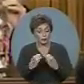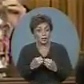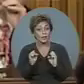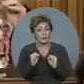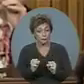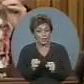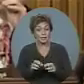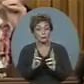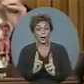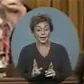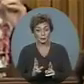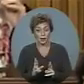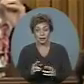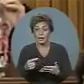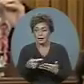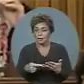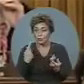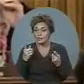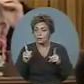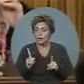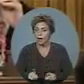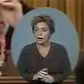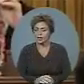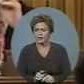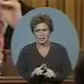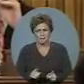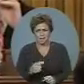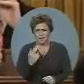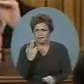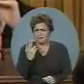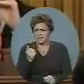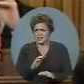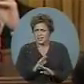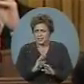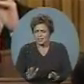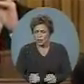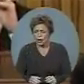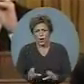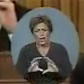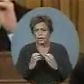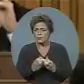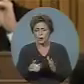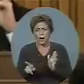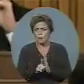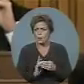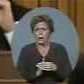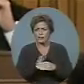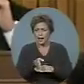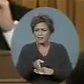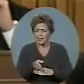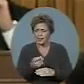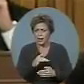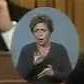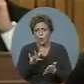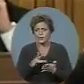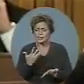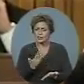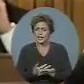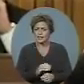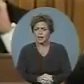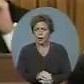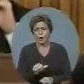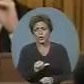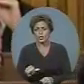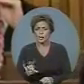7 staff and no access to prisons. Why didn't the Prime Minister make sure that the Commission had this capacity